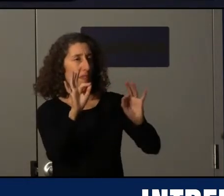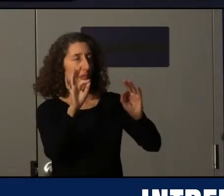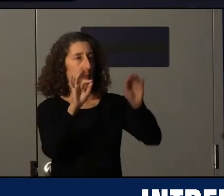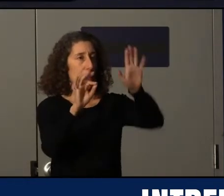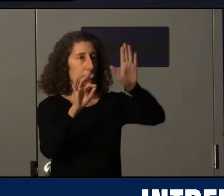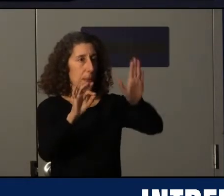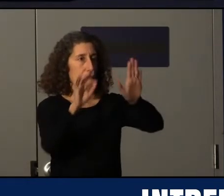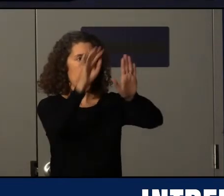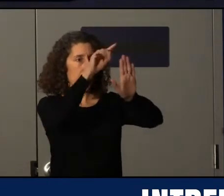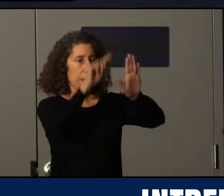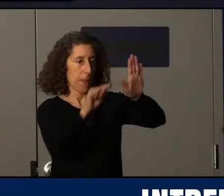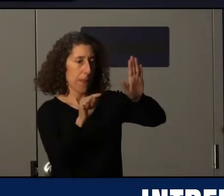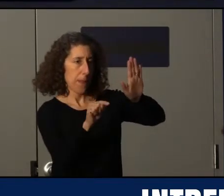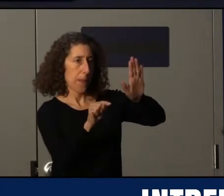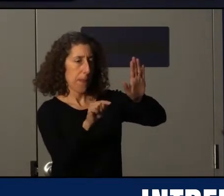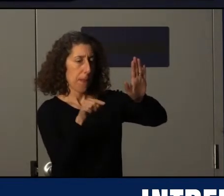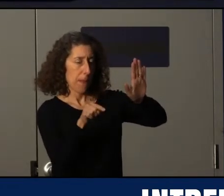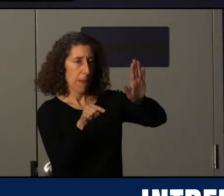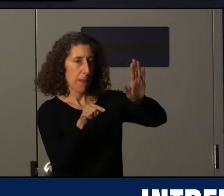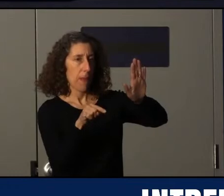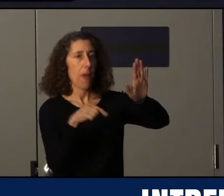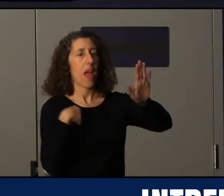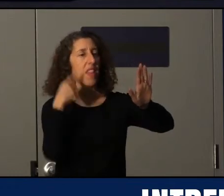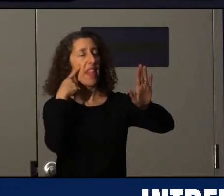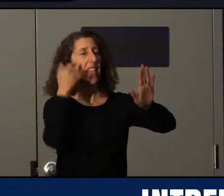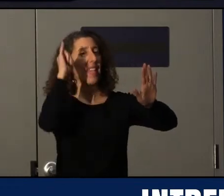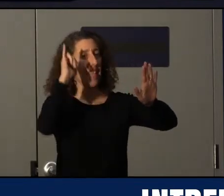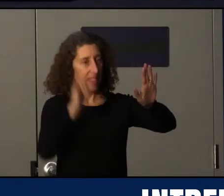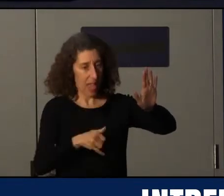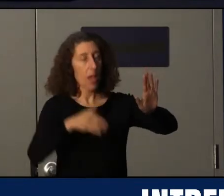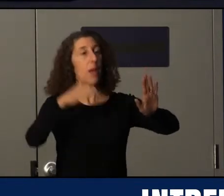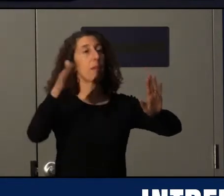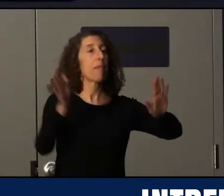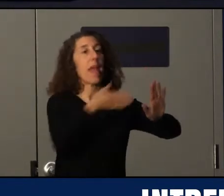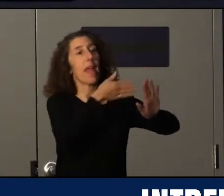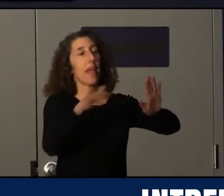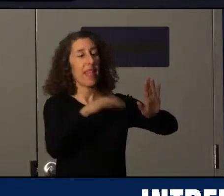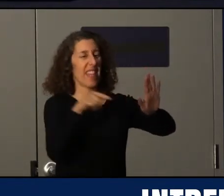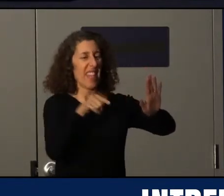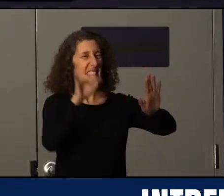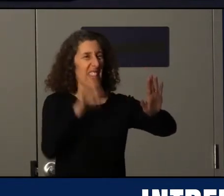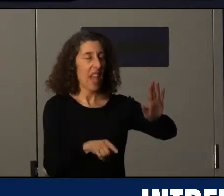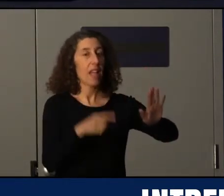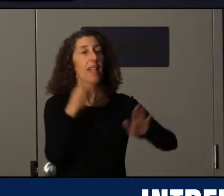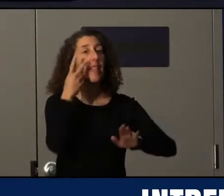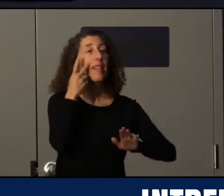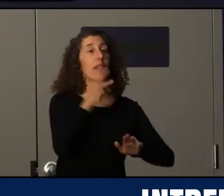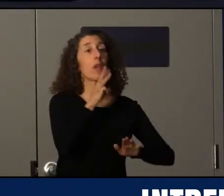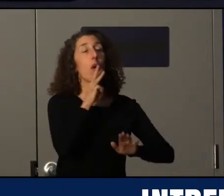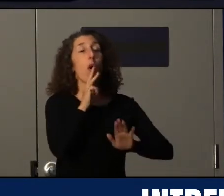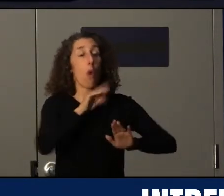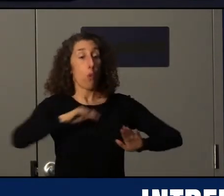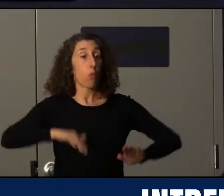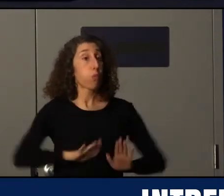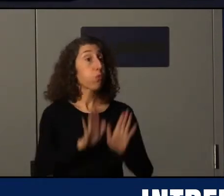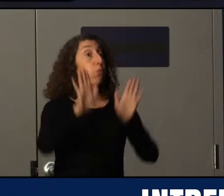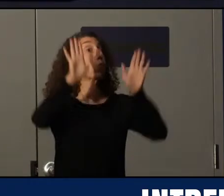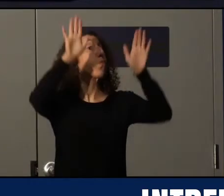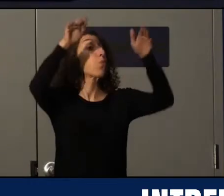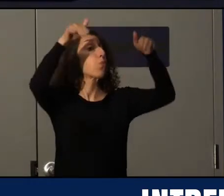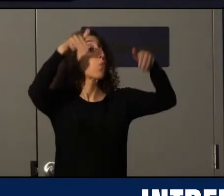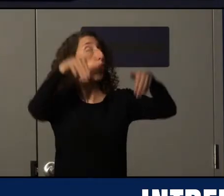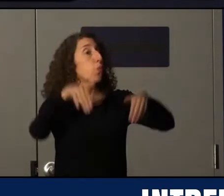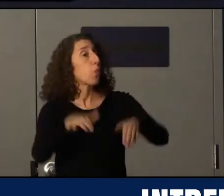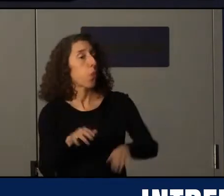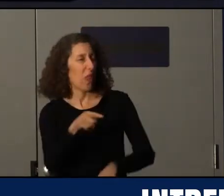like somebody reached down with a big paintbrush and painted a wave on the ocean. And I'm like, okay, that's it. And it